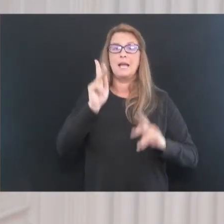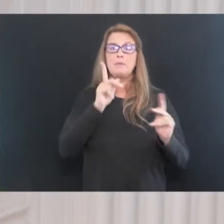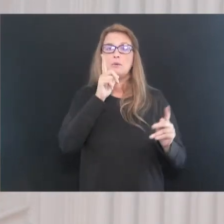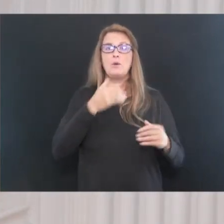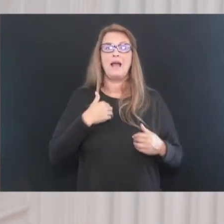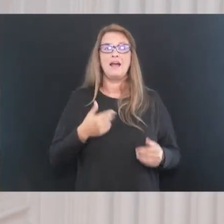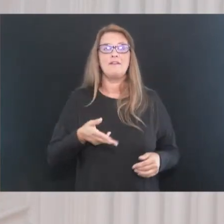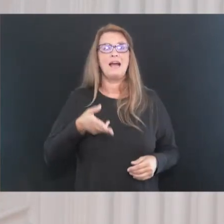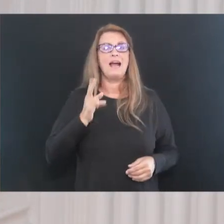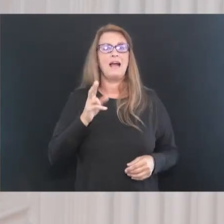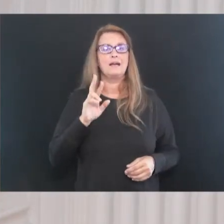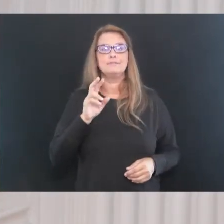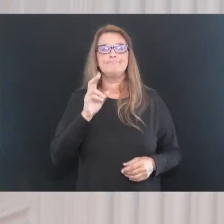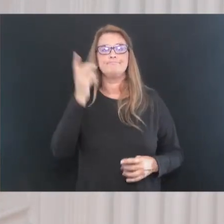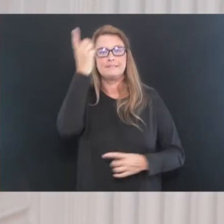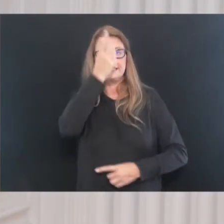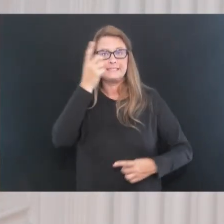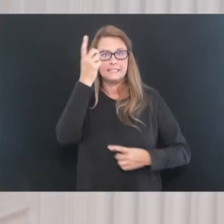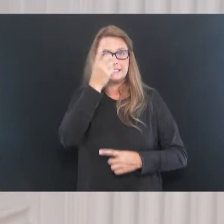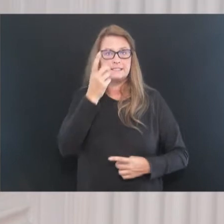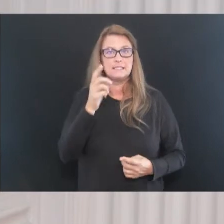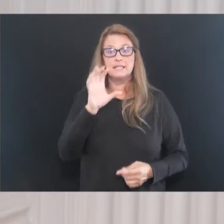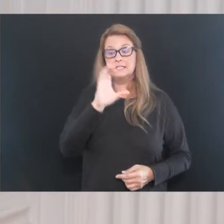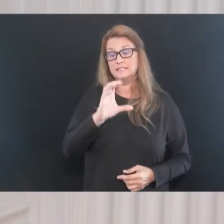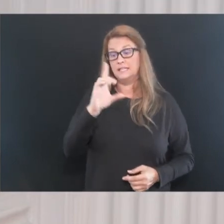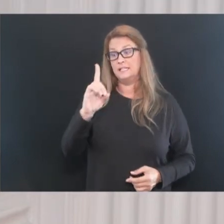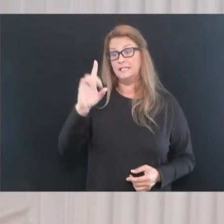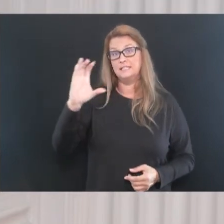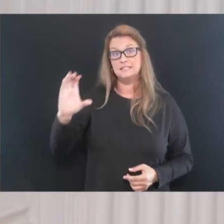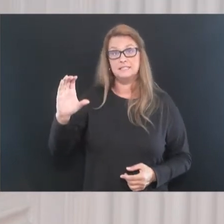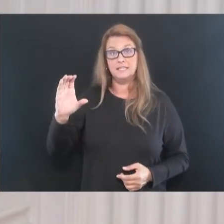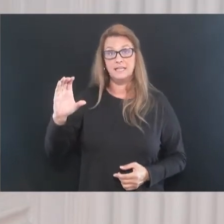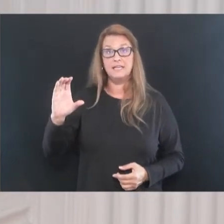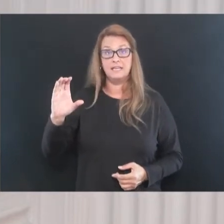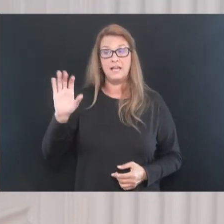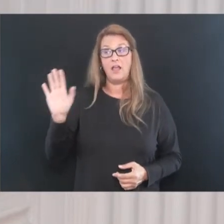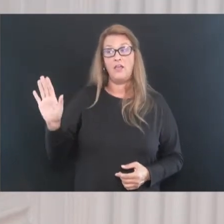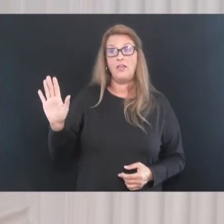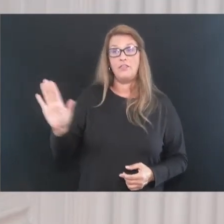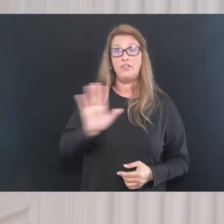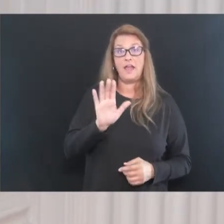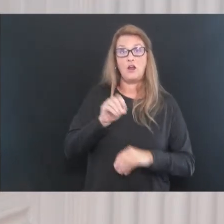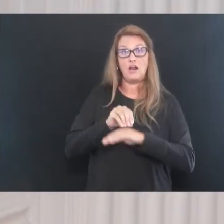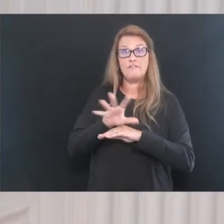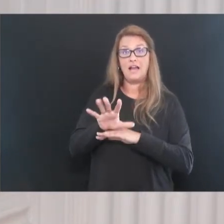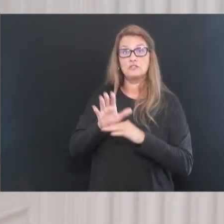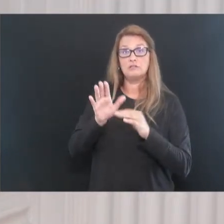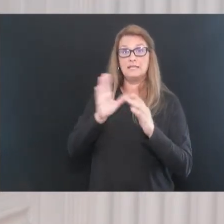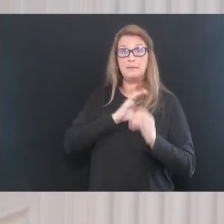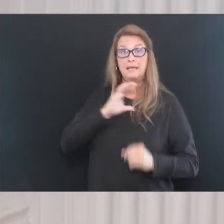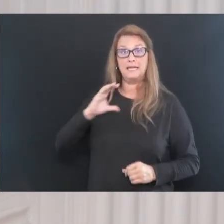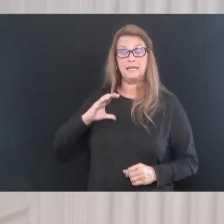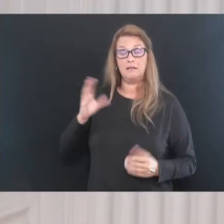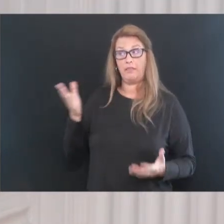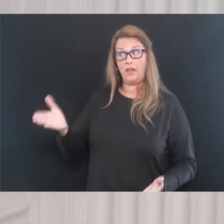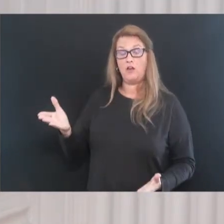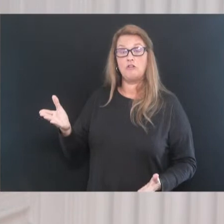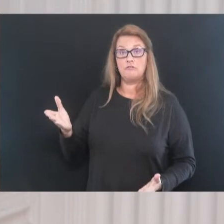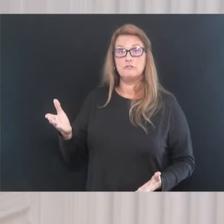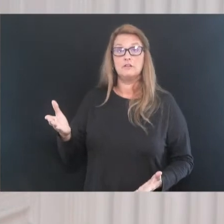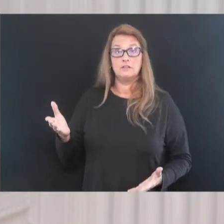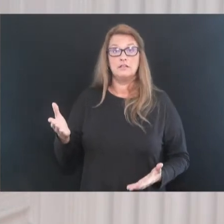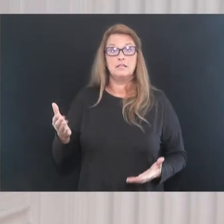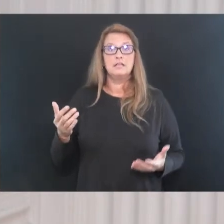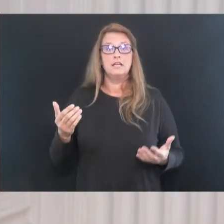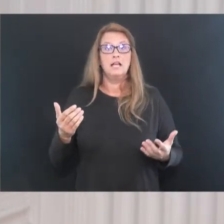disease. The CDC, the Centers for Disease Control, and their advisory committee, the Advisory Committee on Immunization Practices,